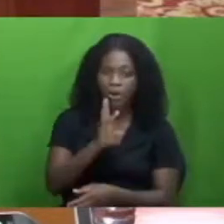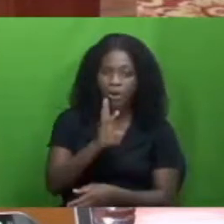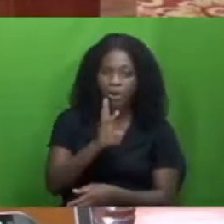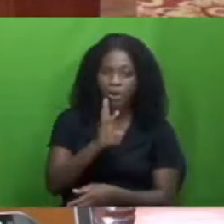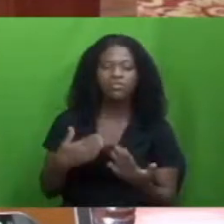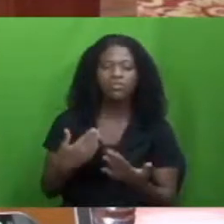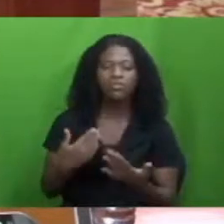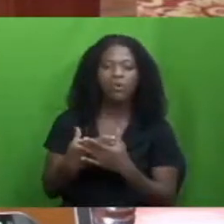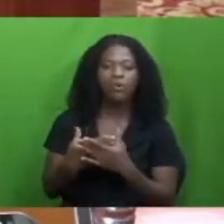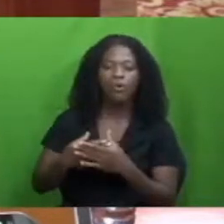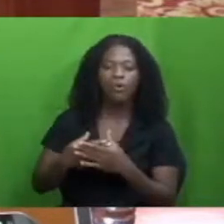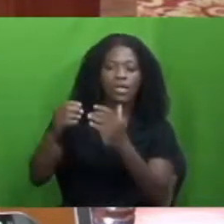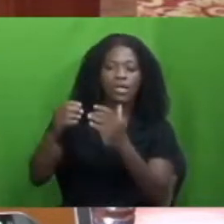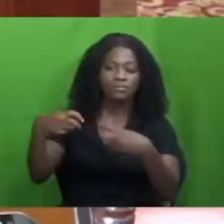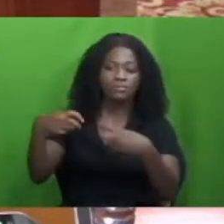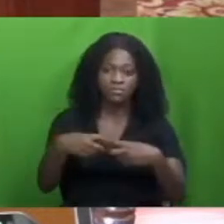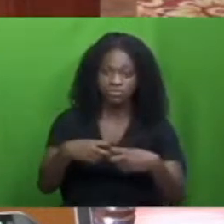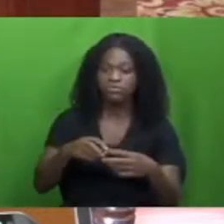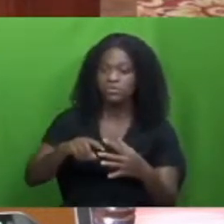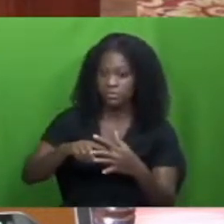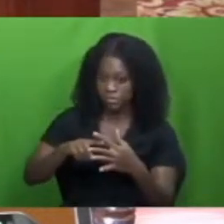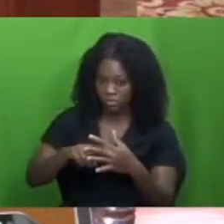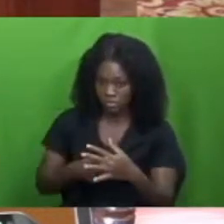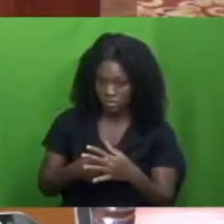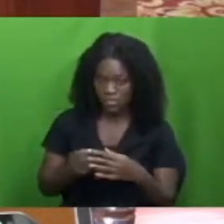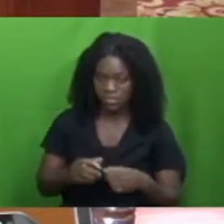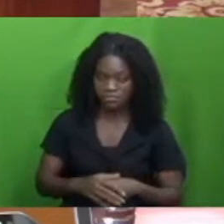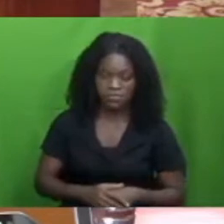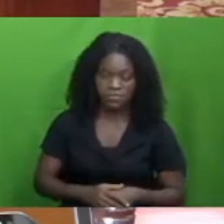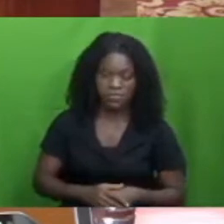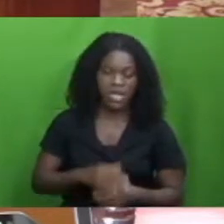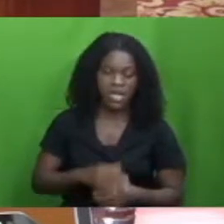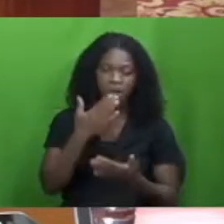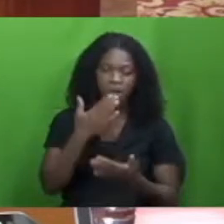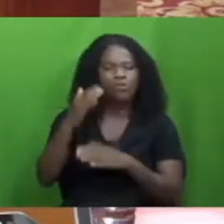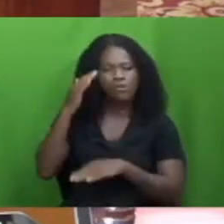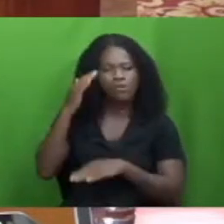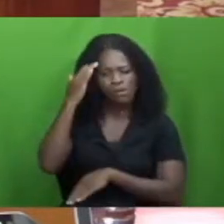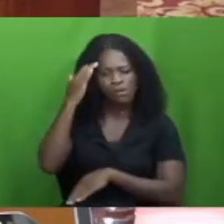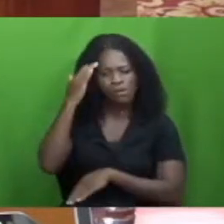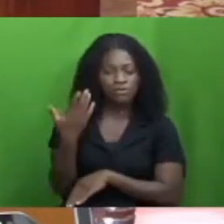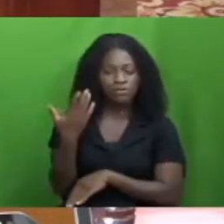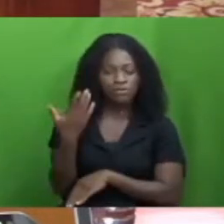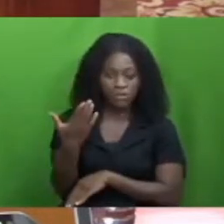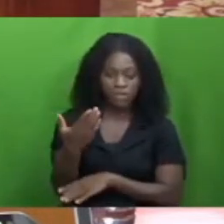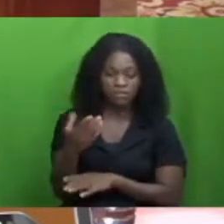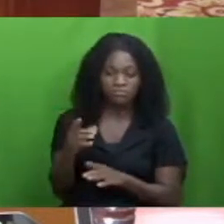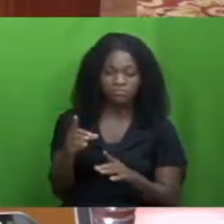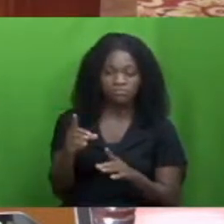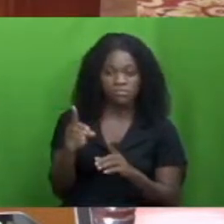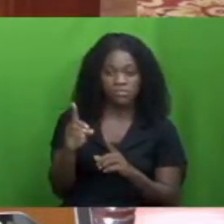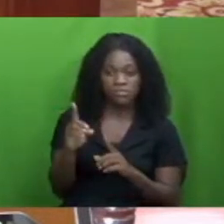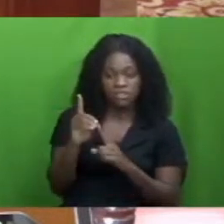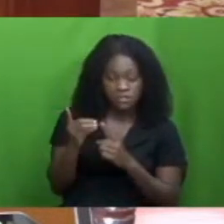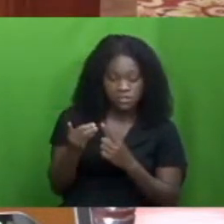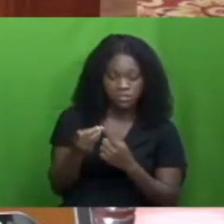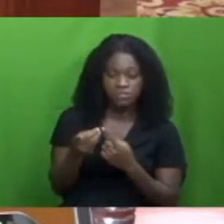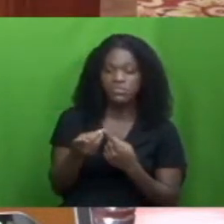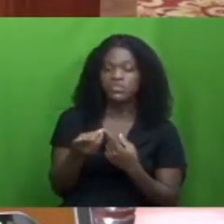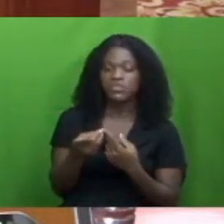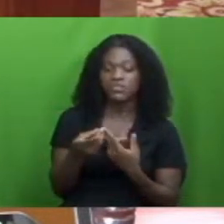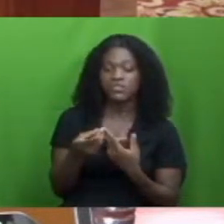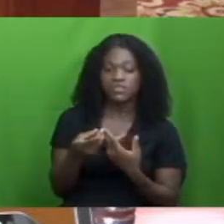also commenced. Mr. Speaker, it is gratifying to note that the domestic private sector has responded positively